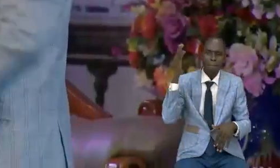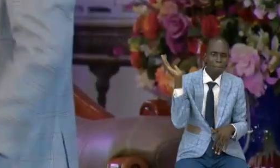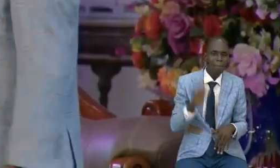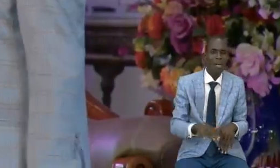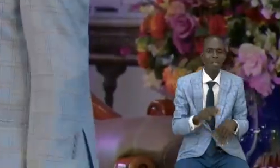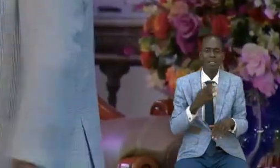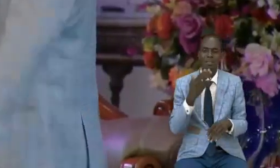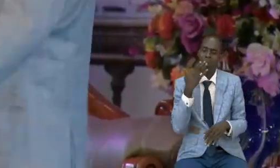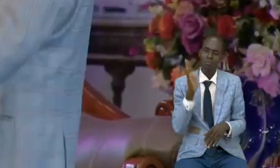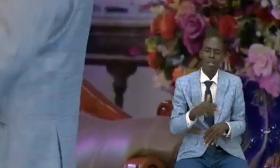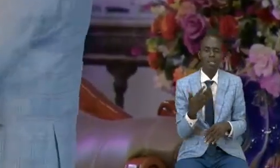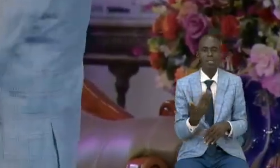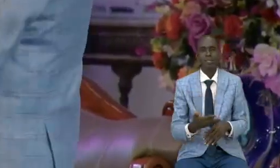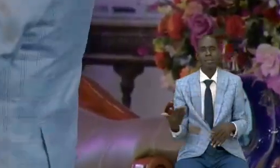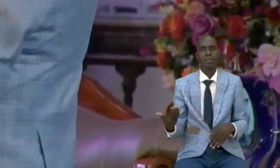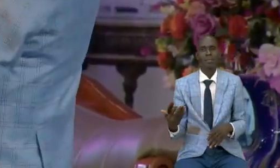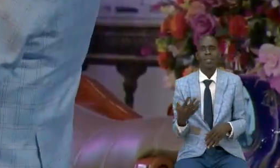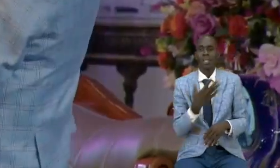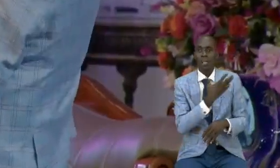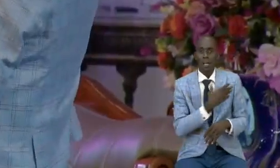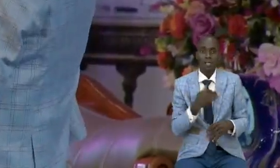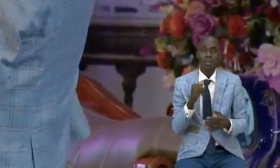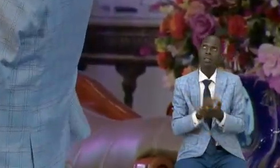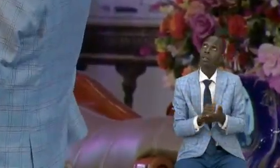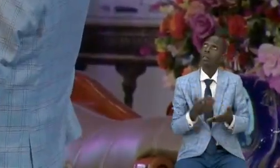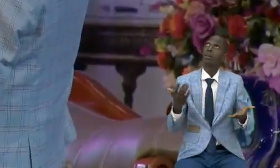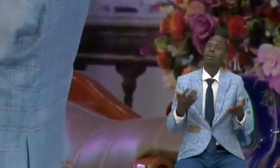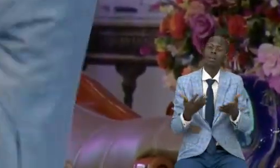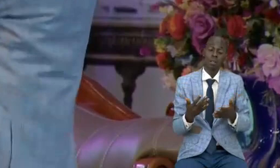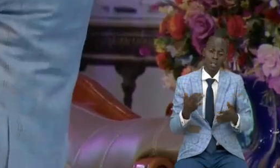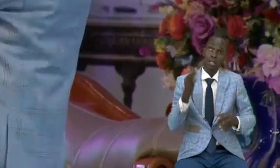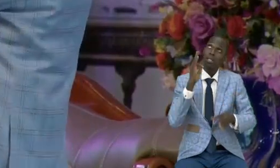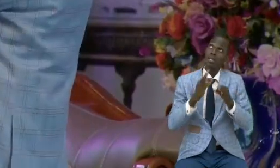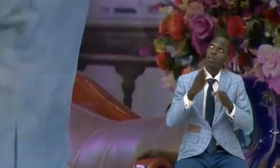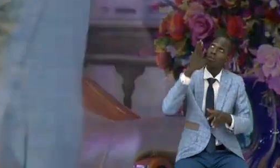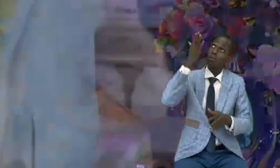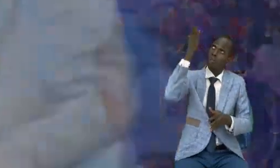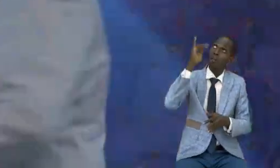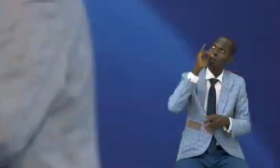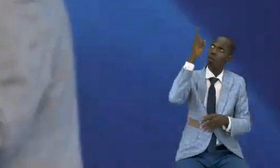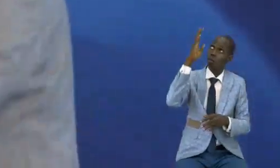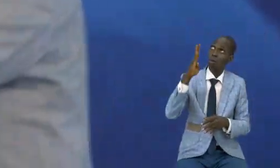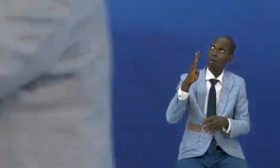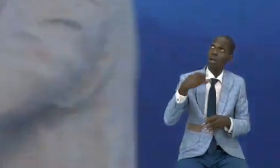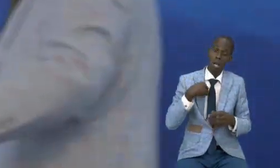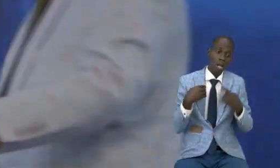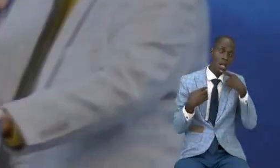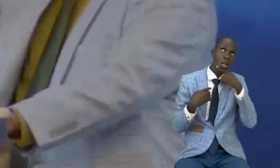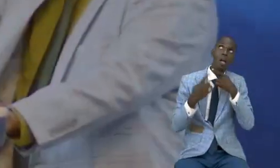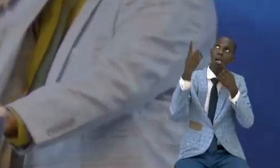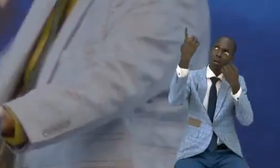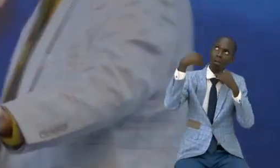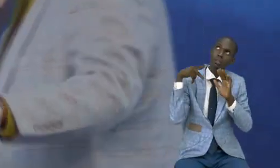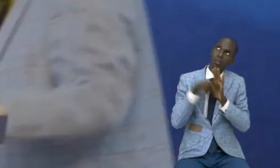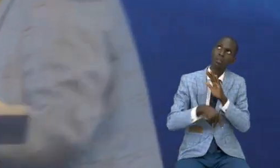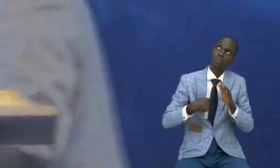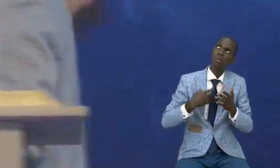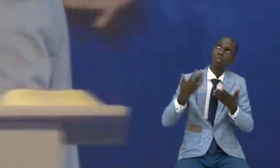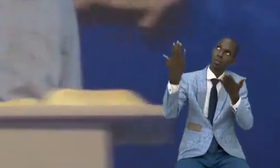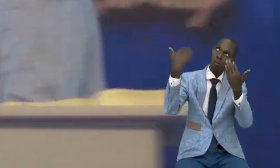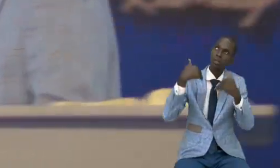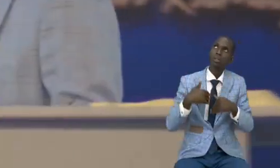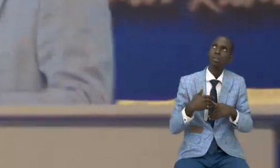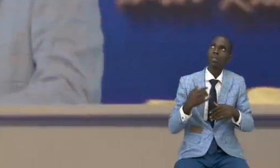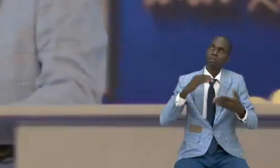evil thing? And you say, if there is God there, okay, I've done that now. Let God strike me and make